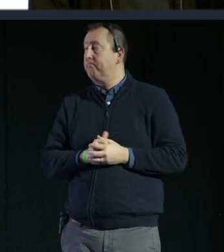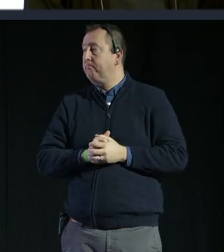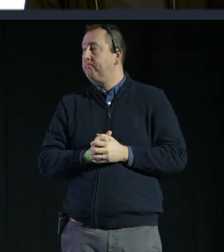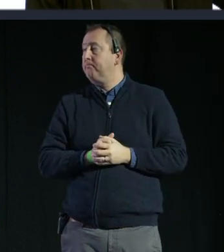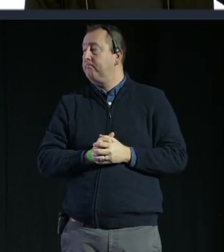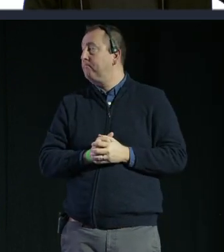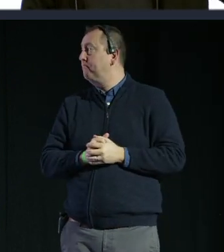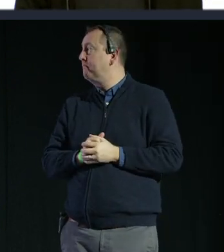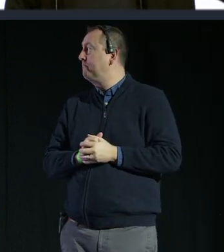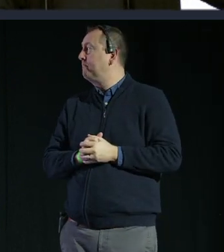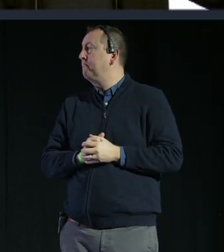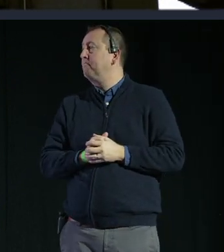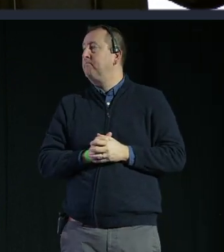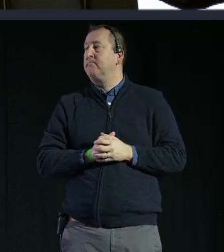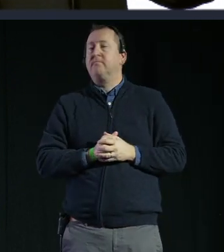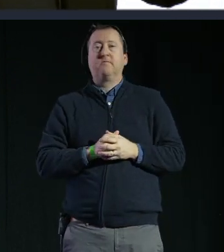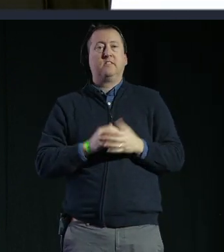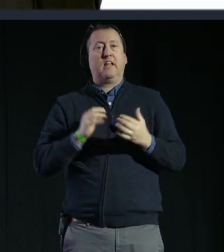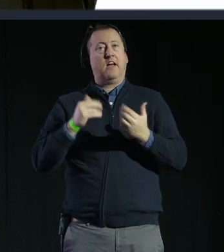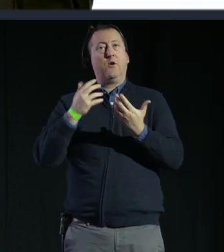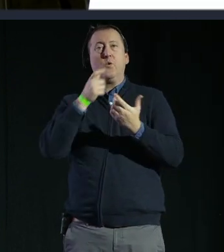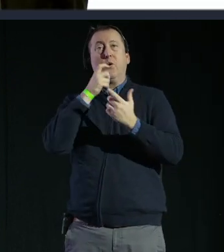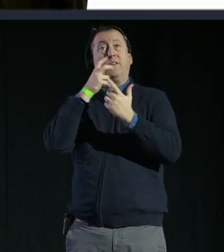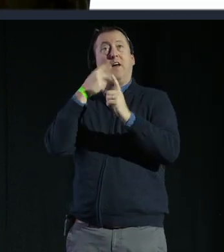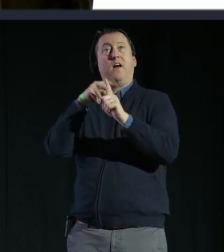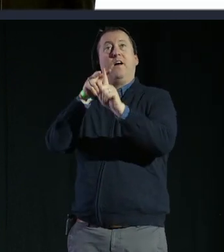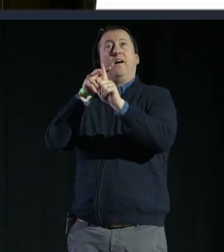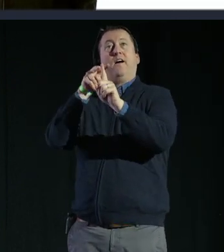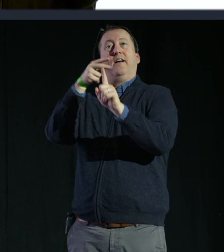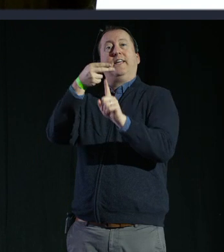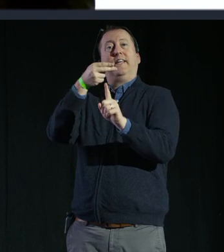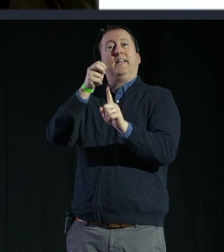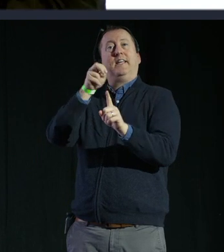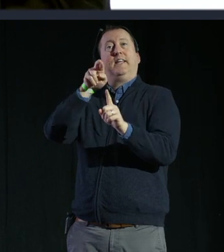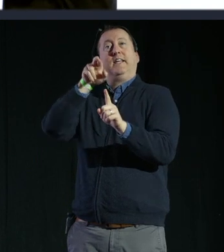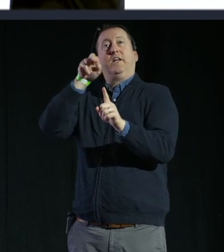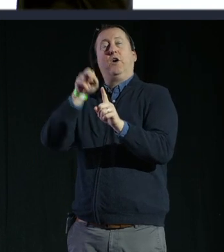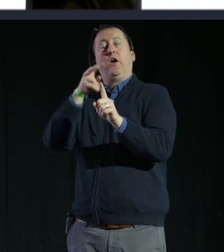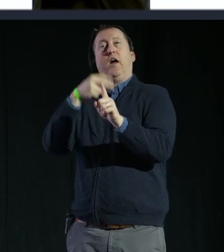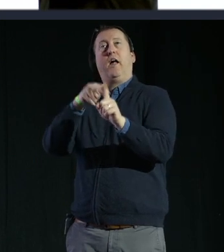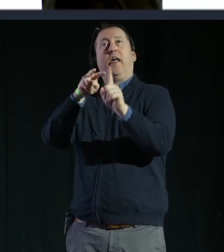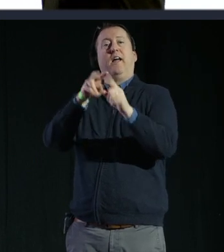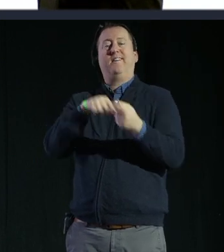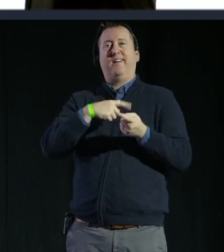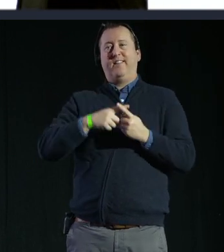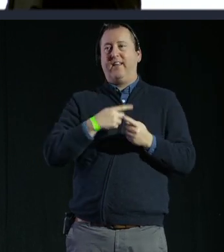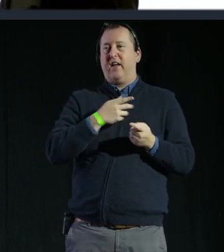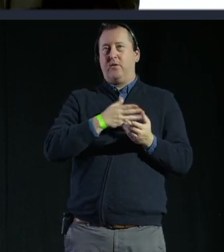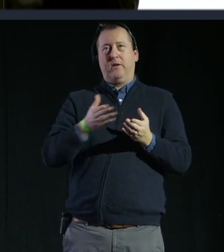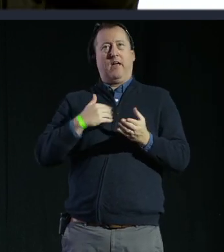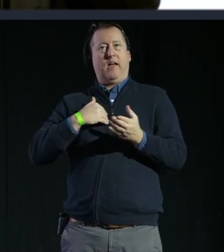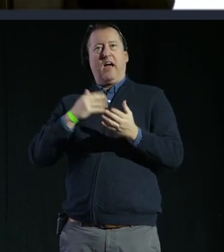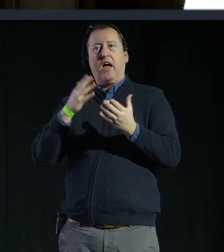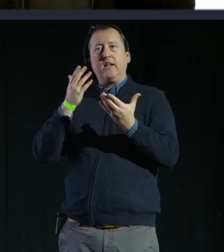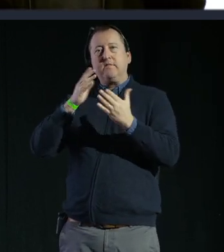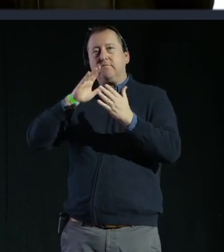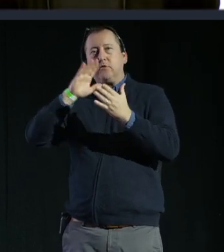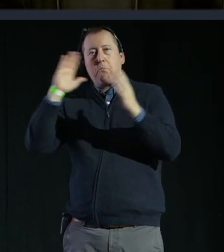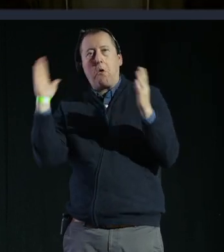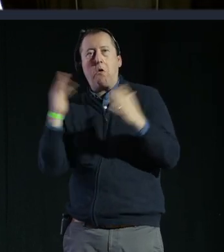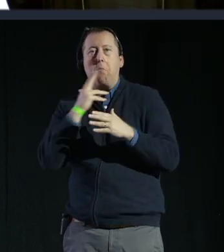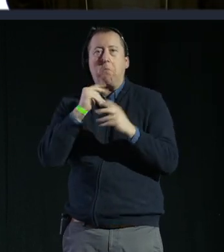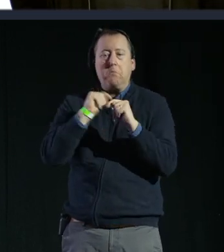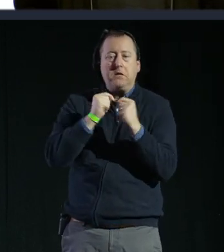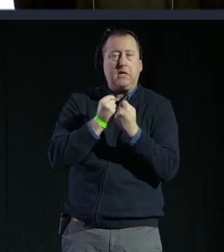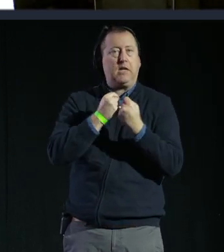Okay, heroes, to software factories, to decentralized teams. These evolutions have